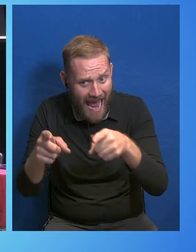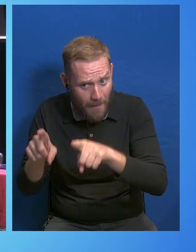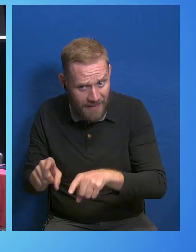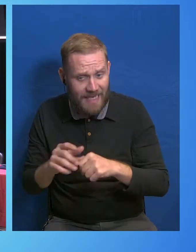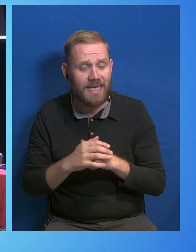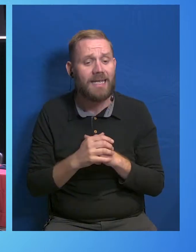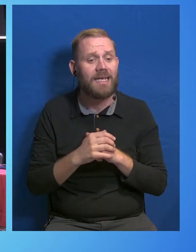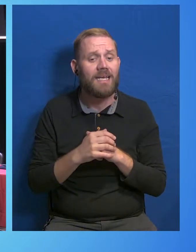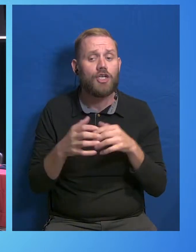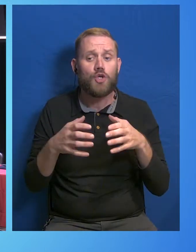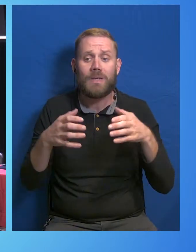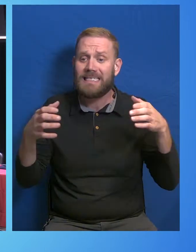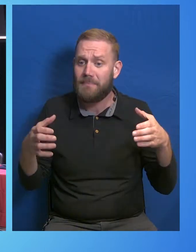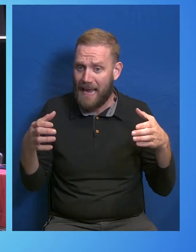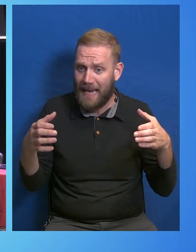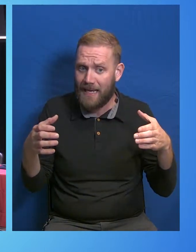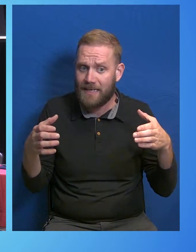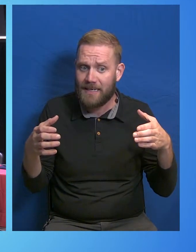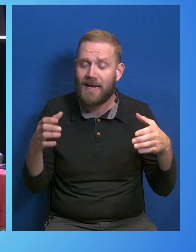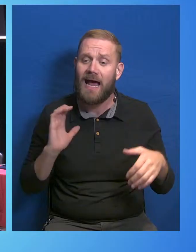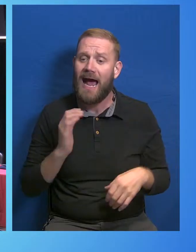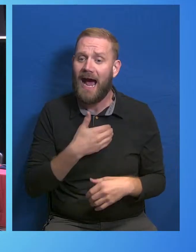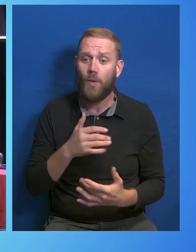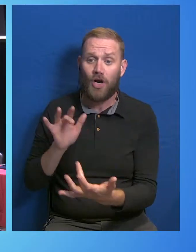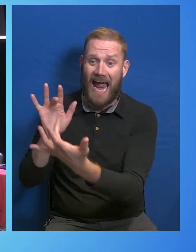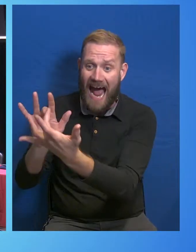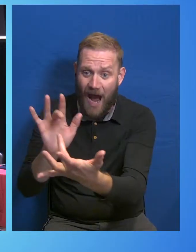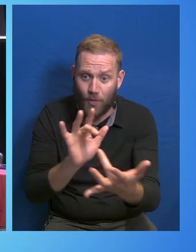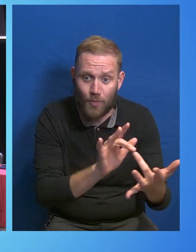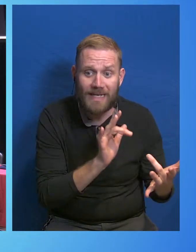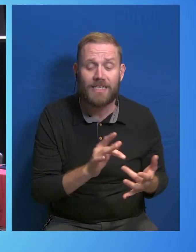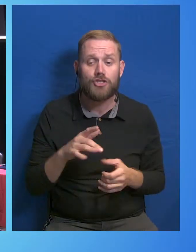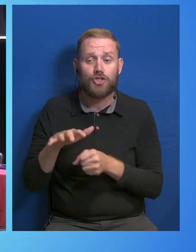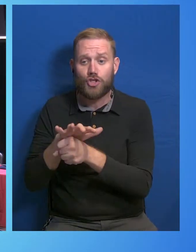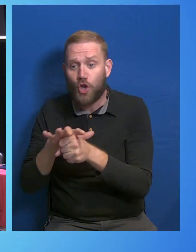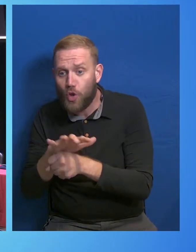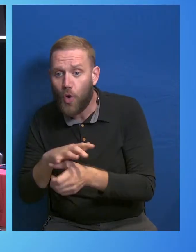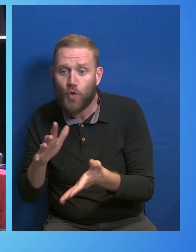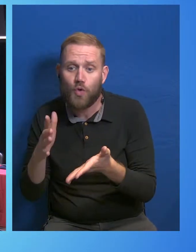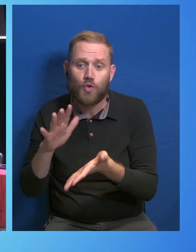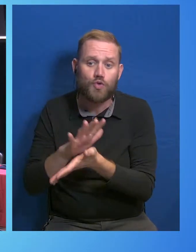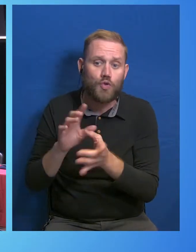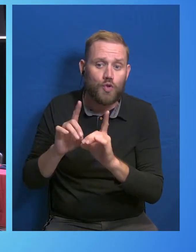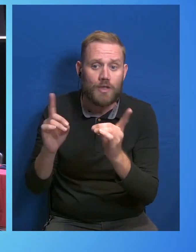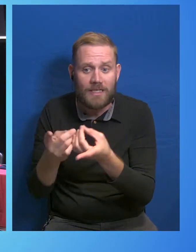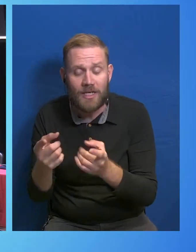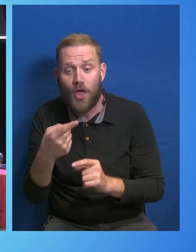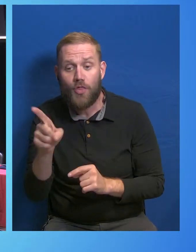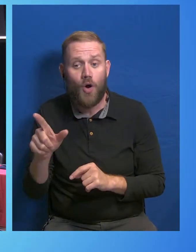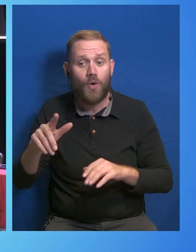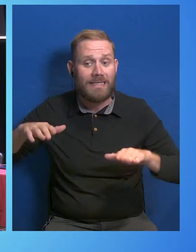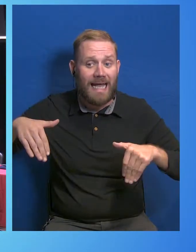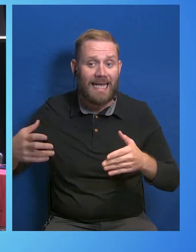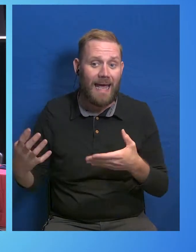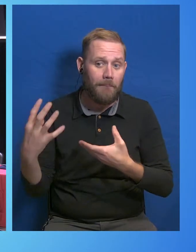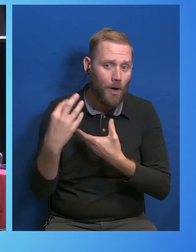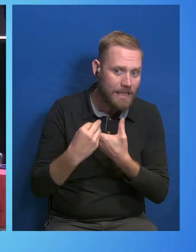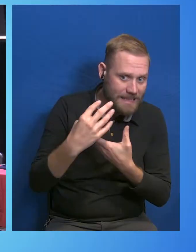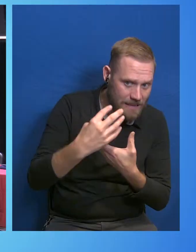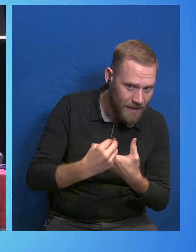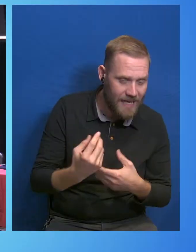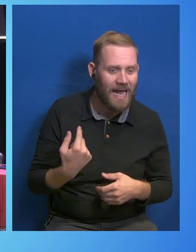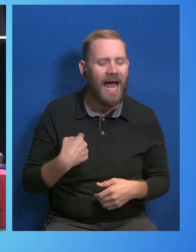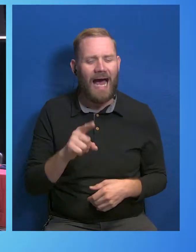to expand our outreach to local school districts that maybe aren't participating at this point. And again, I'm coming from a